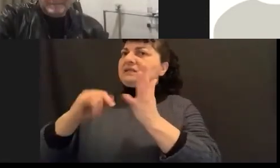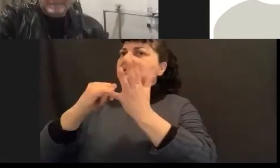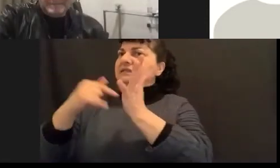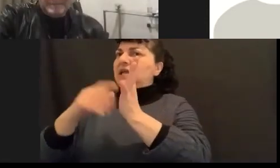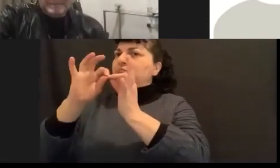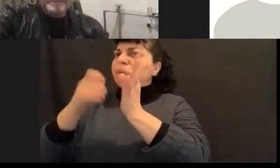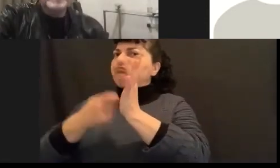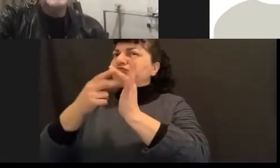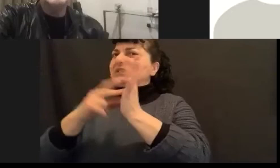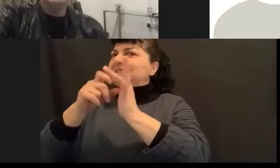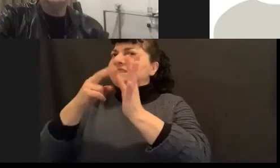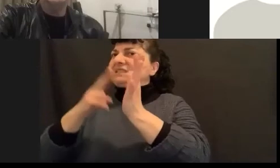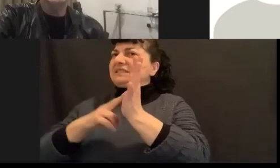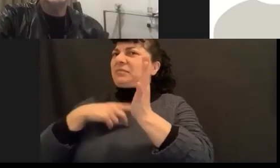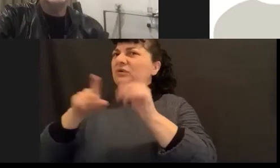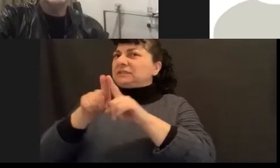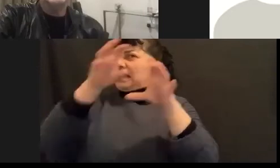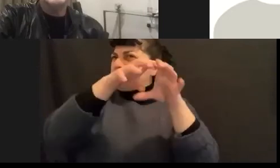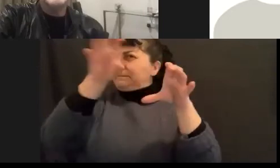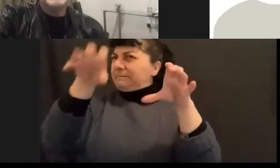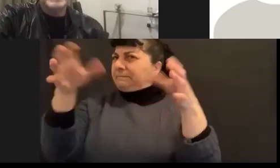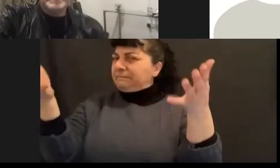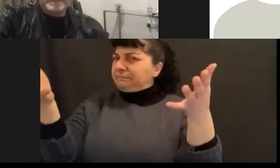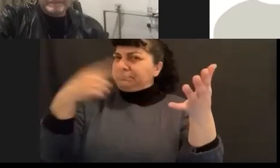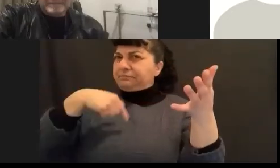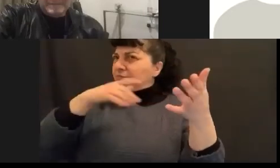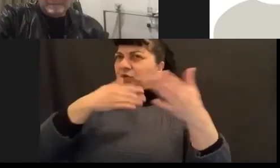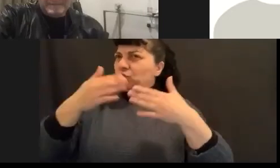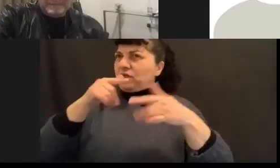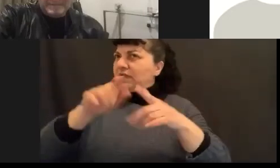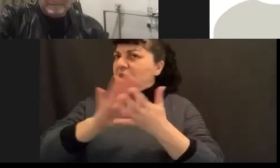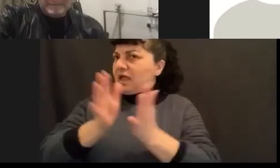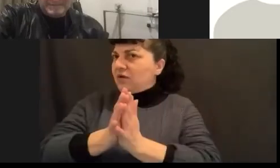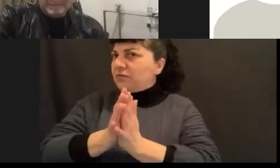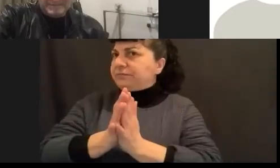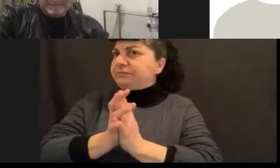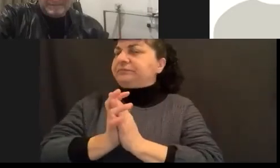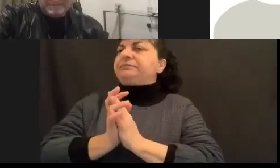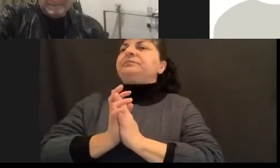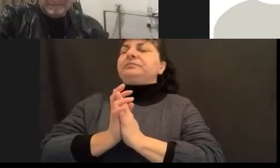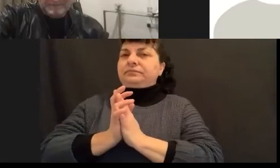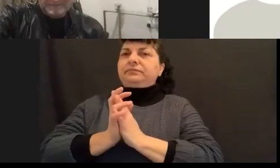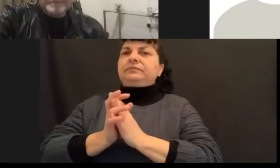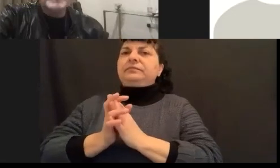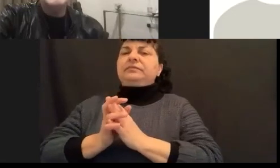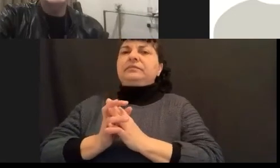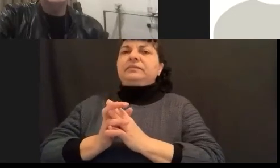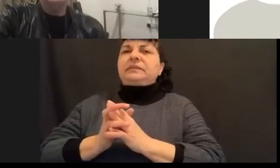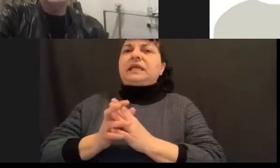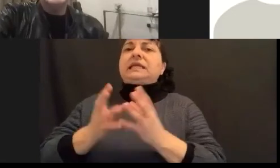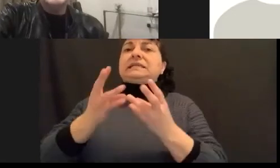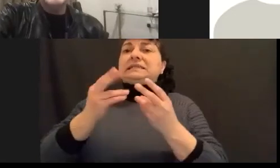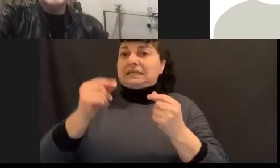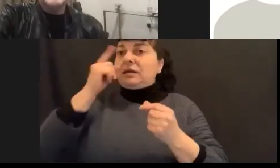Paul's gathering his thoughts, there's a couple of other helpful things there. Test results are generally coming back within